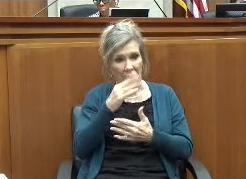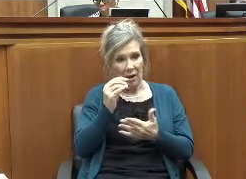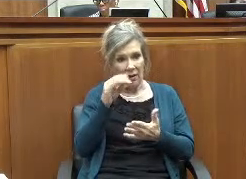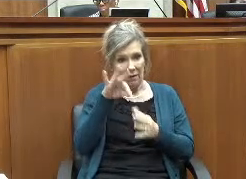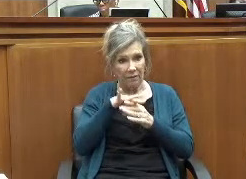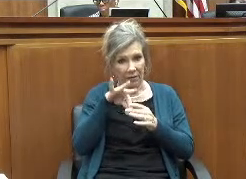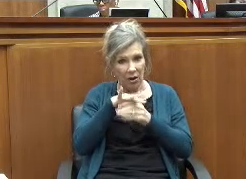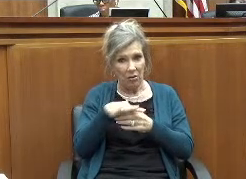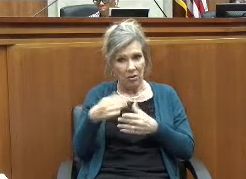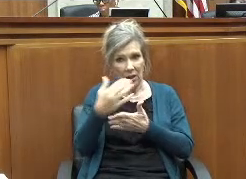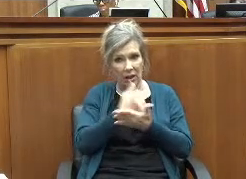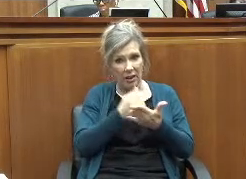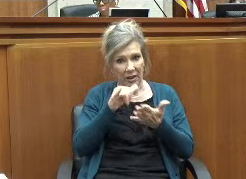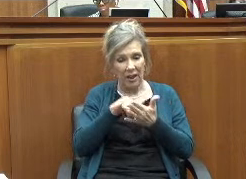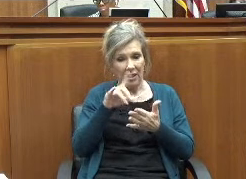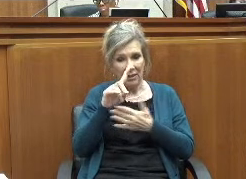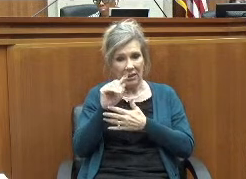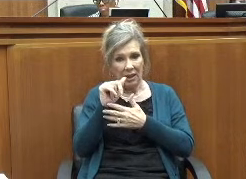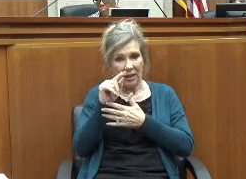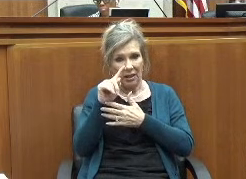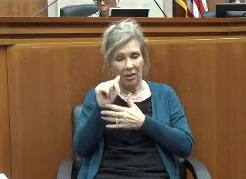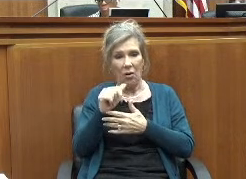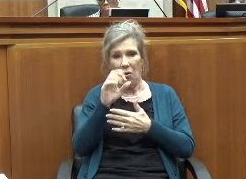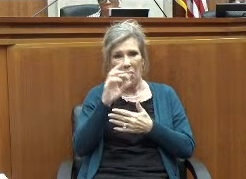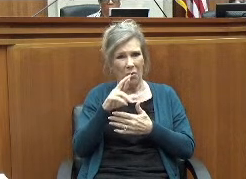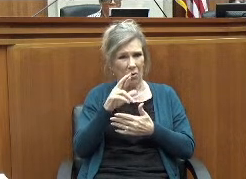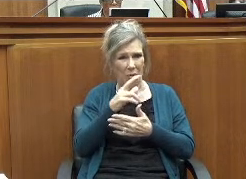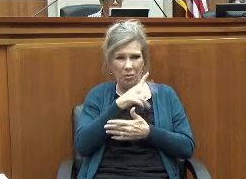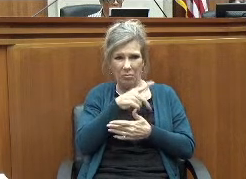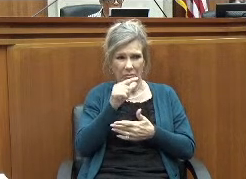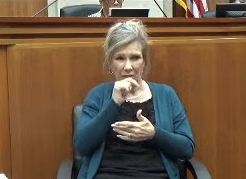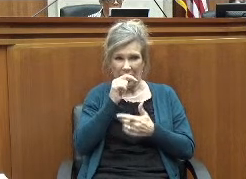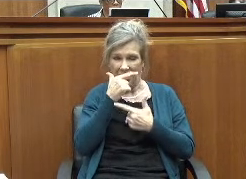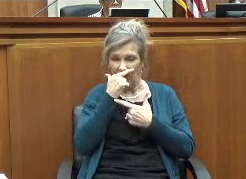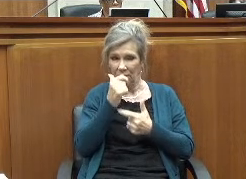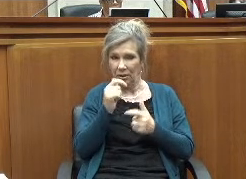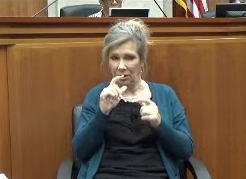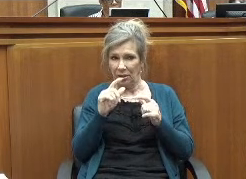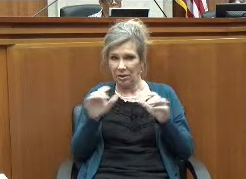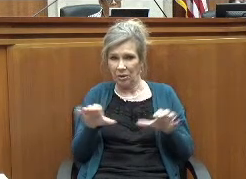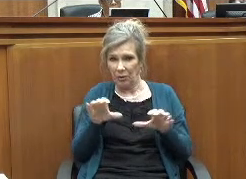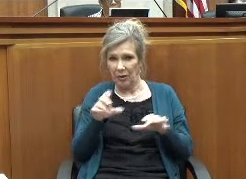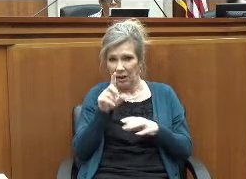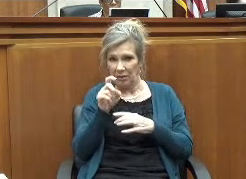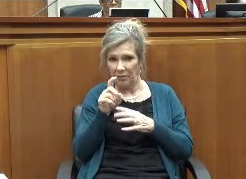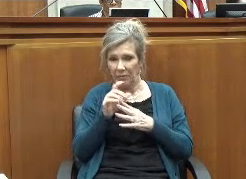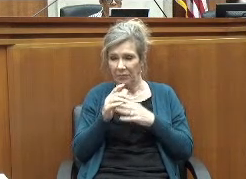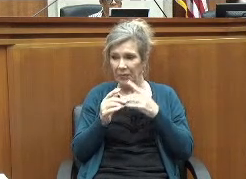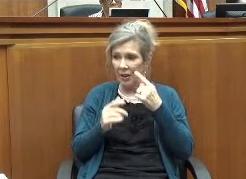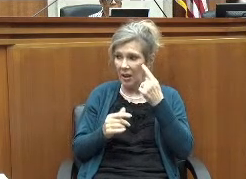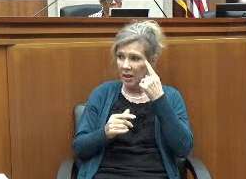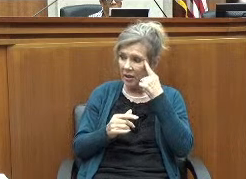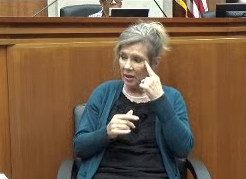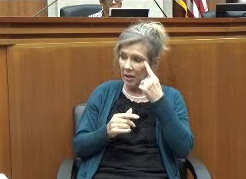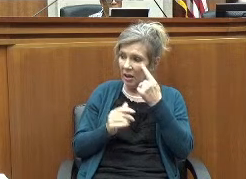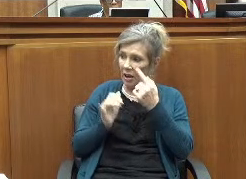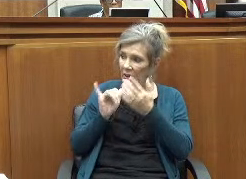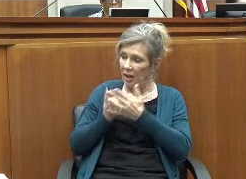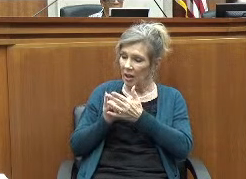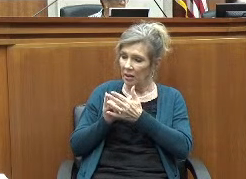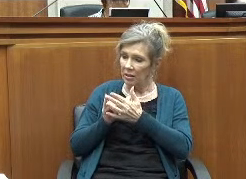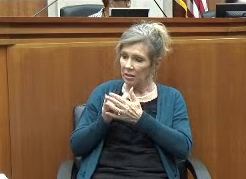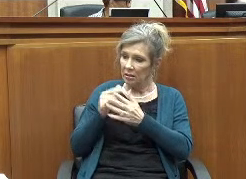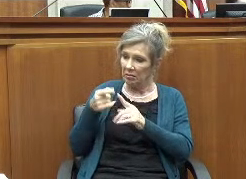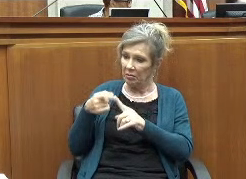on collecting that data, or is that not something the department is interested in doing? I think that's just a matter of the board's